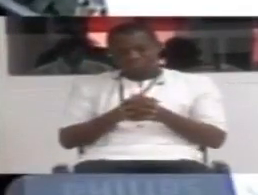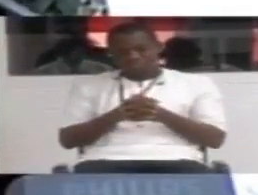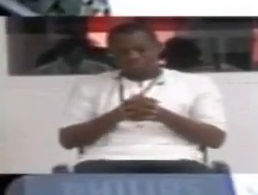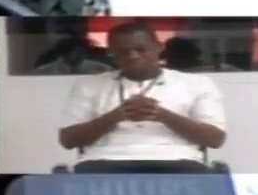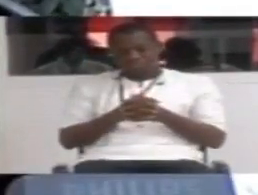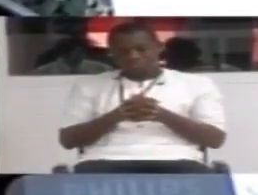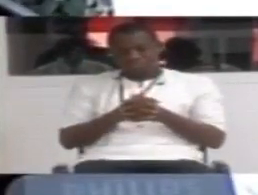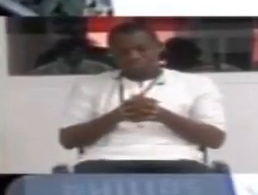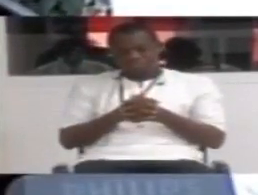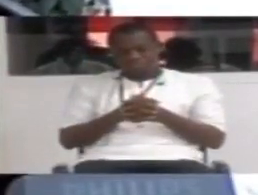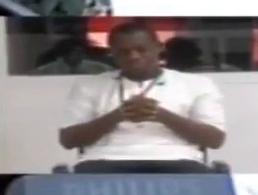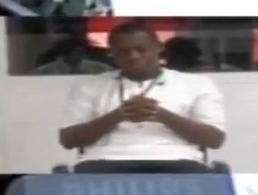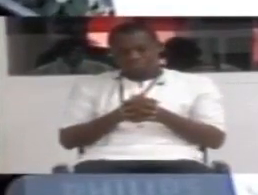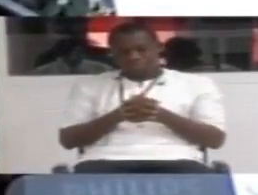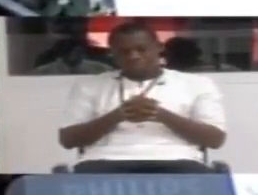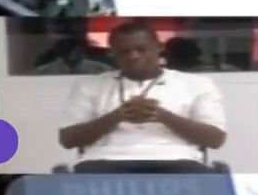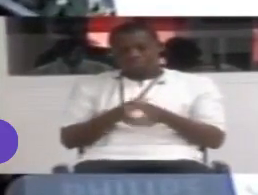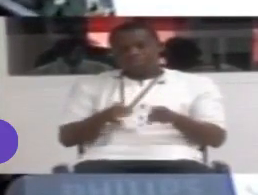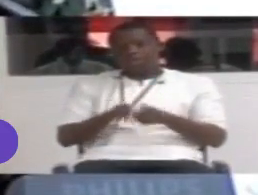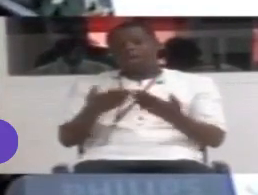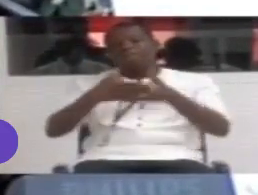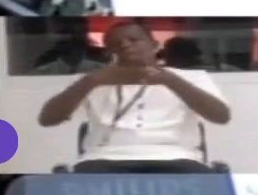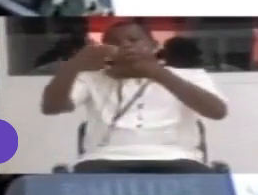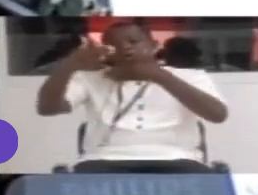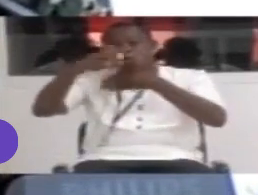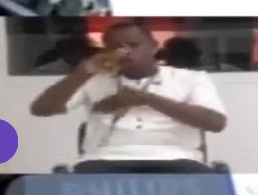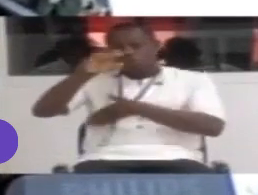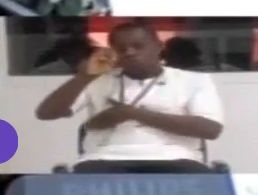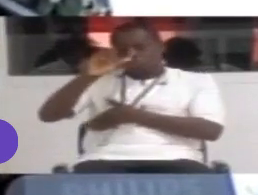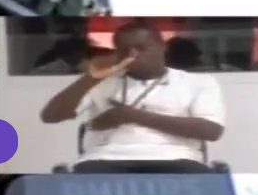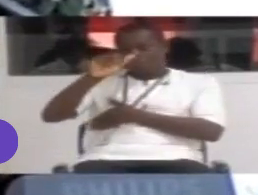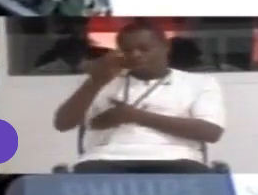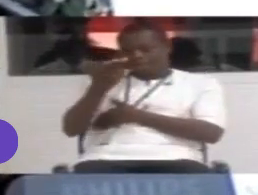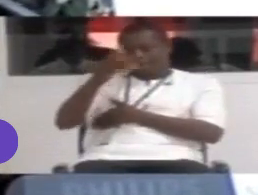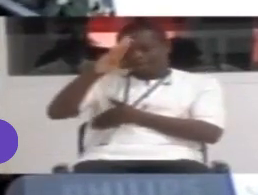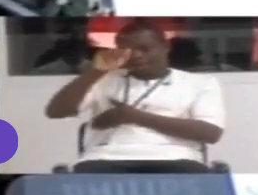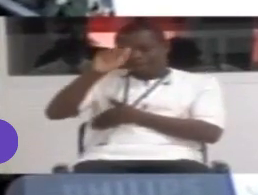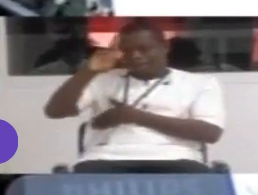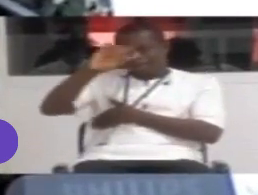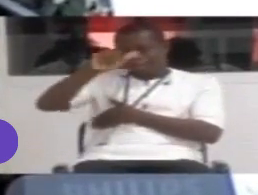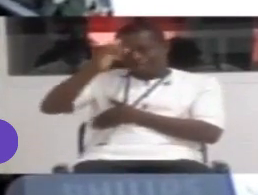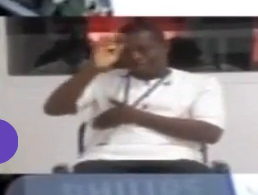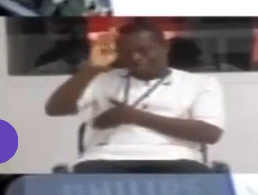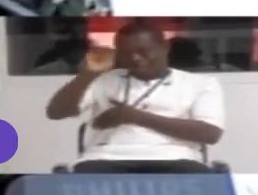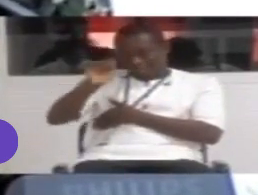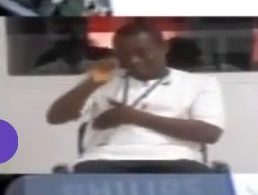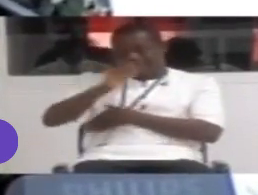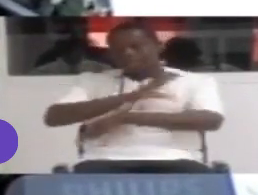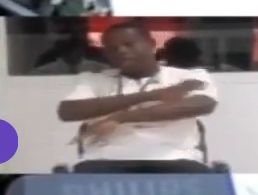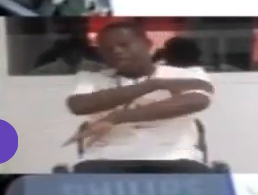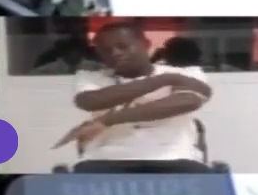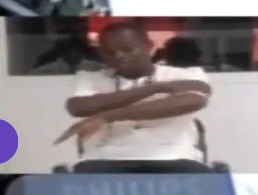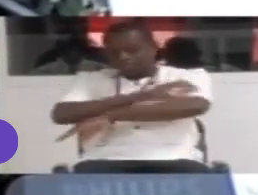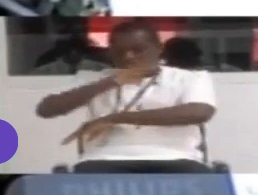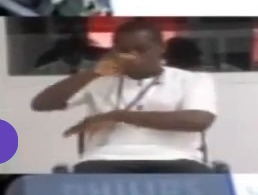yoyu ranks. Major Noa Badji. Major Noa Badji. Captain Momodou